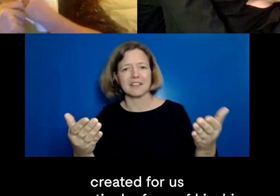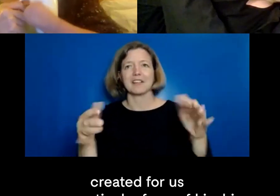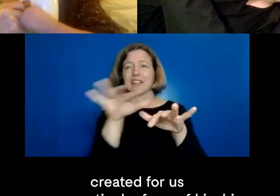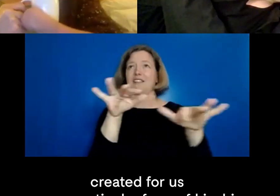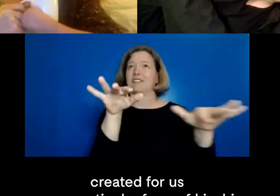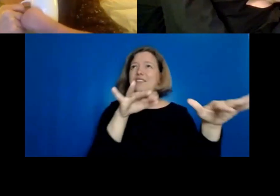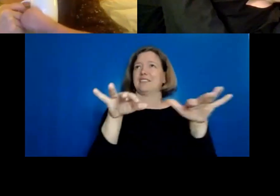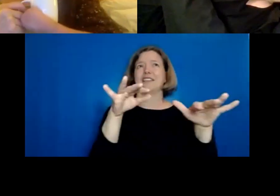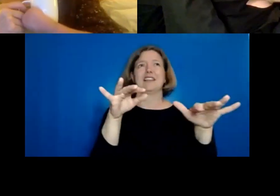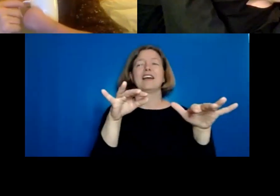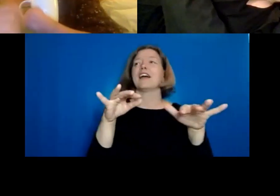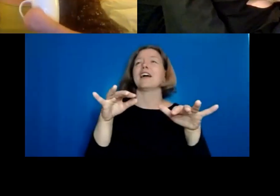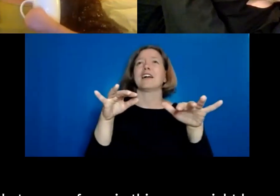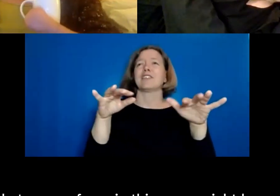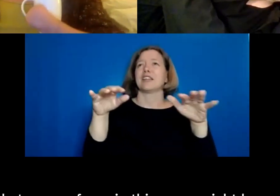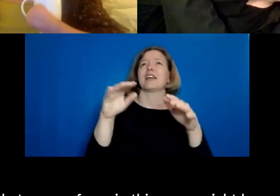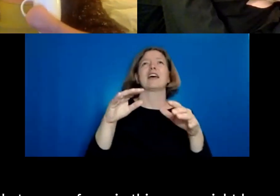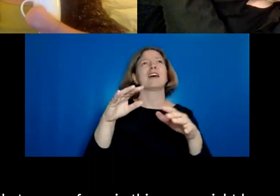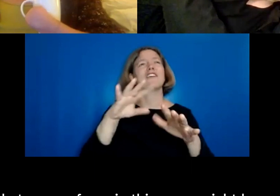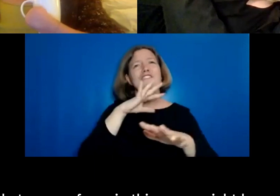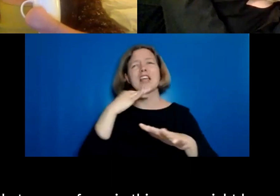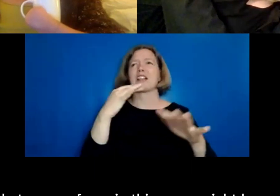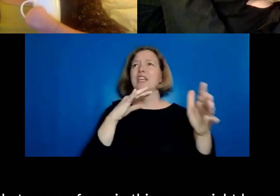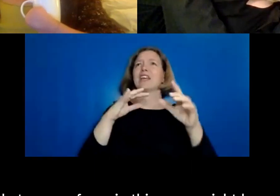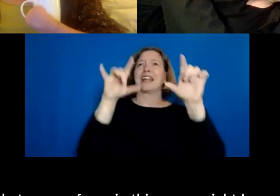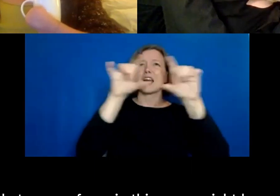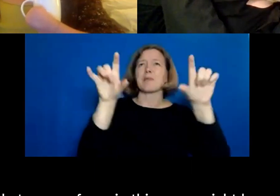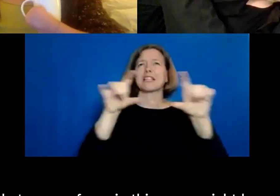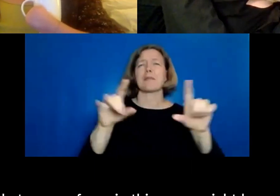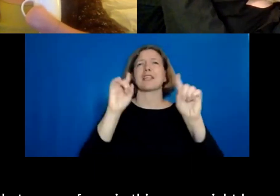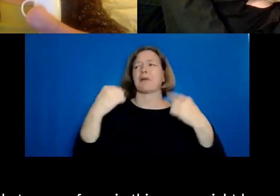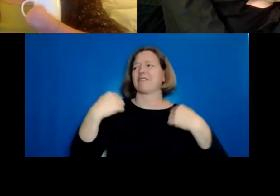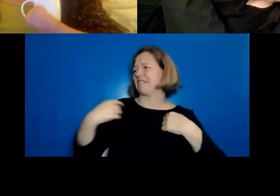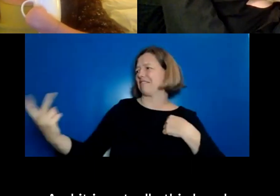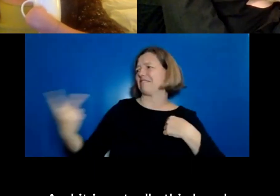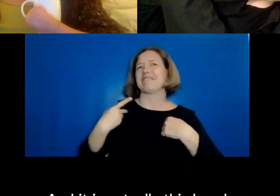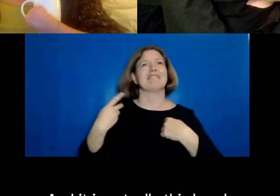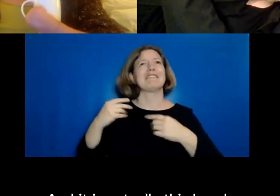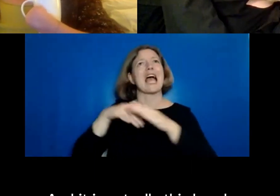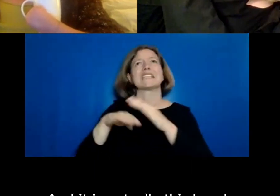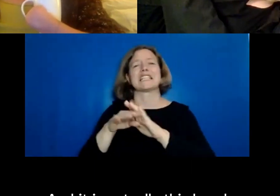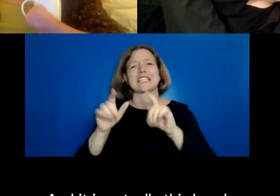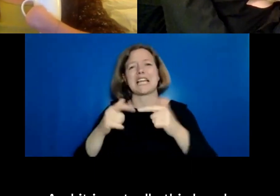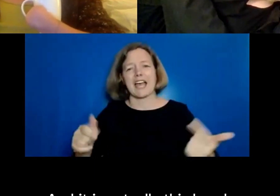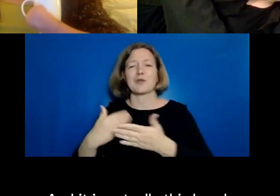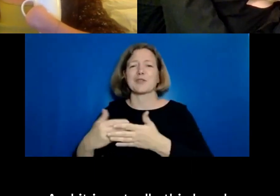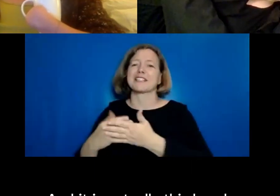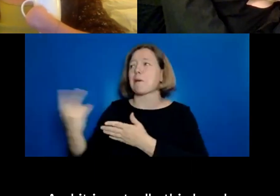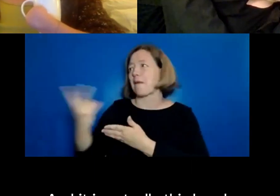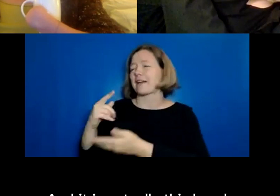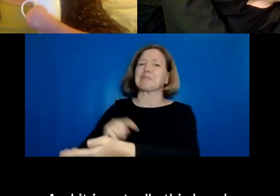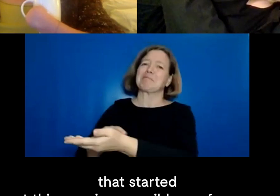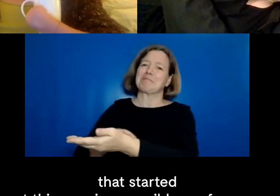of kinship that many of you in this room might know. And it is actually